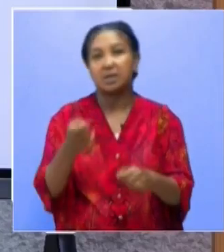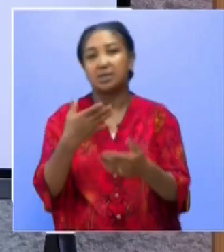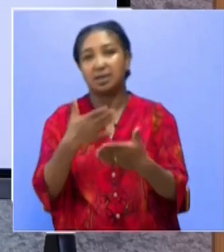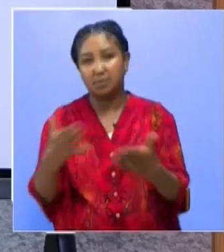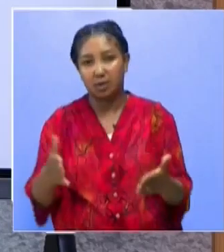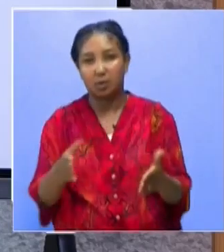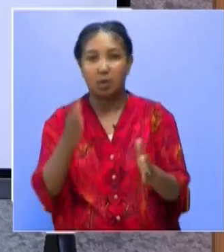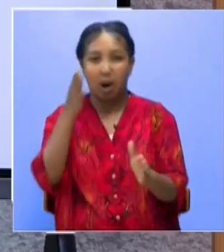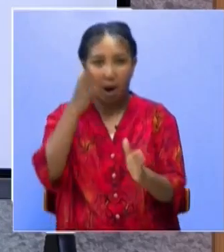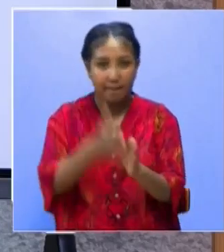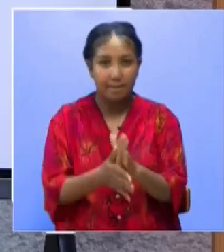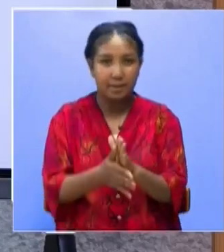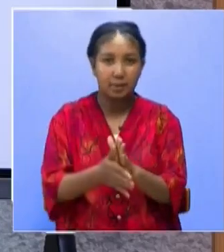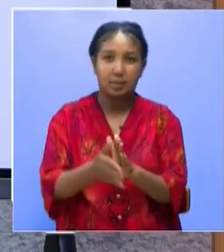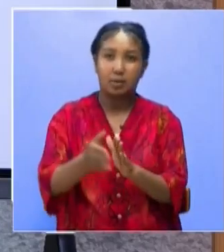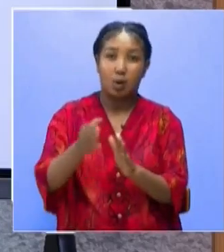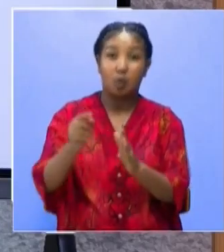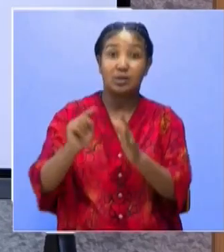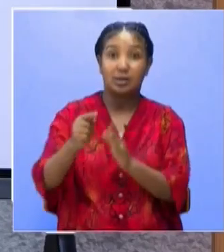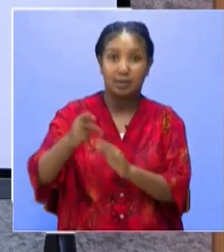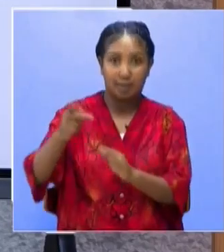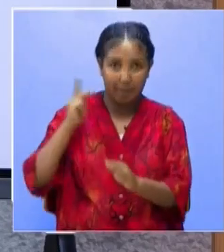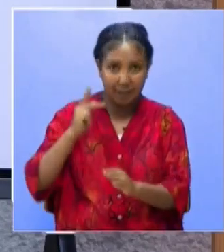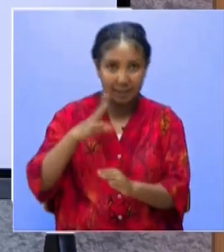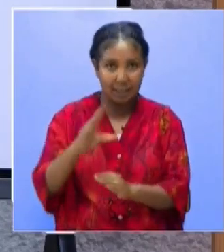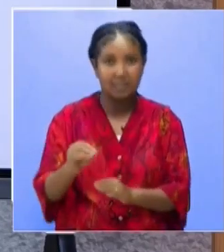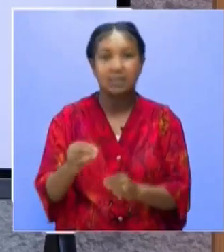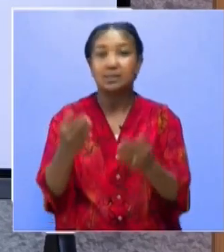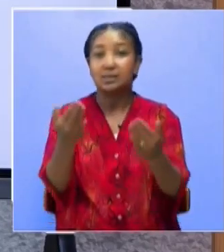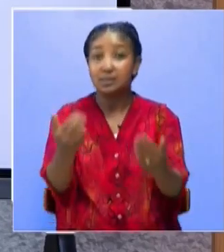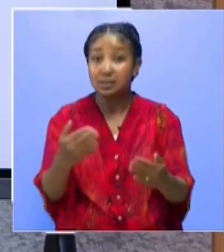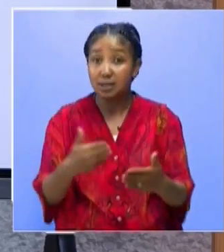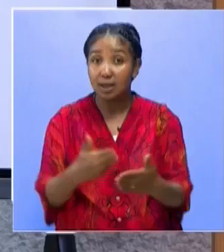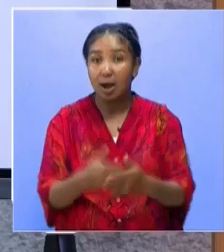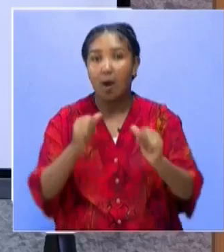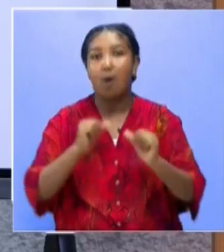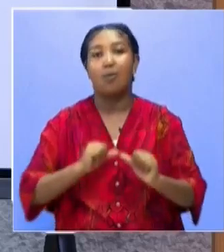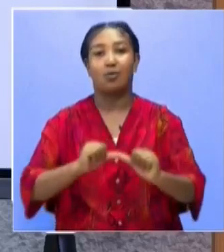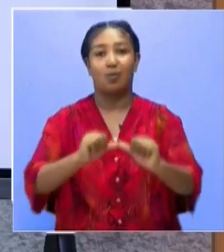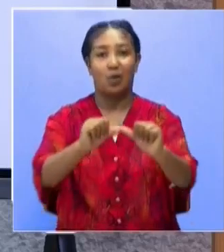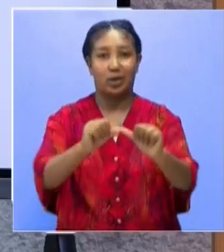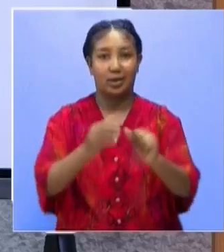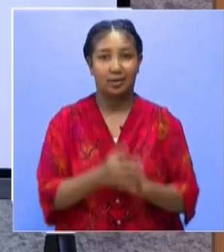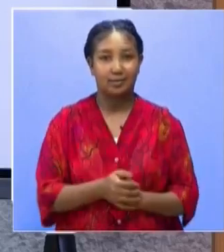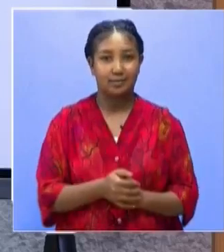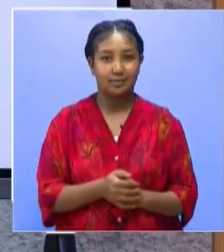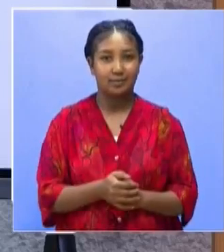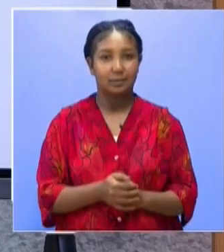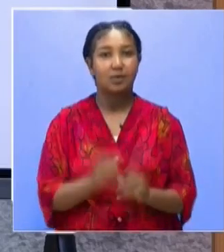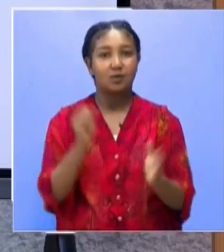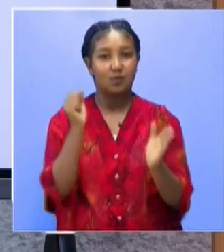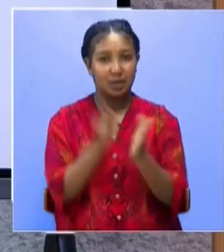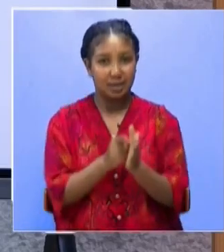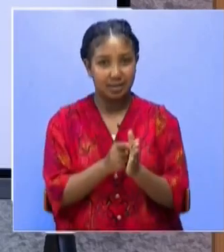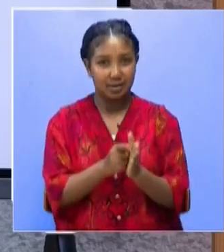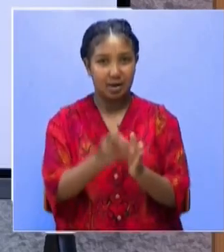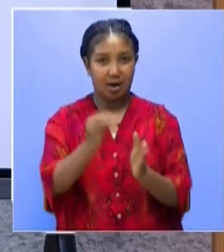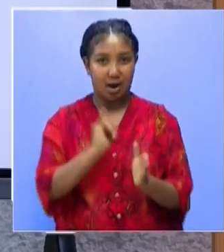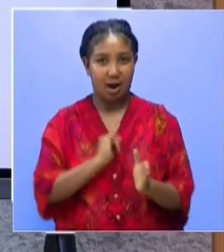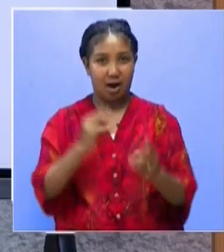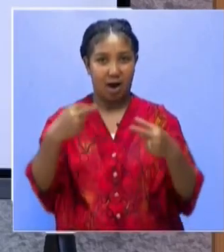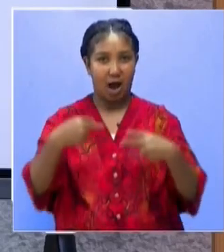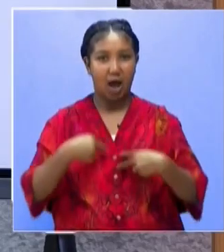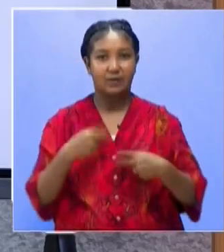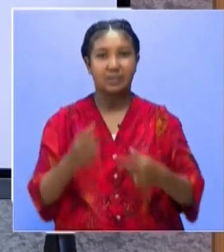which started in the past and is still ongoing. For example, I